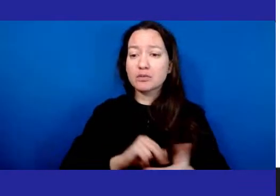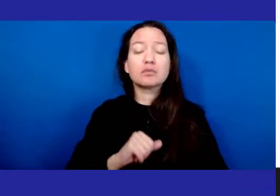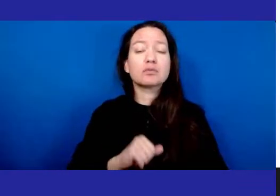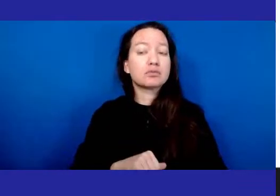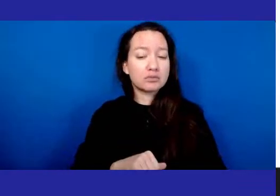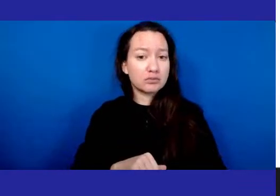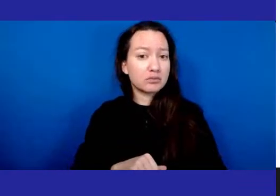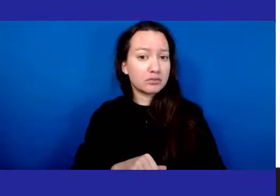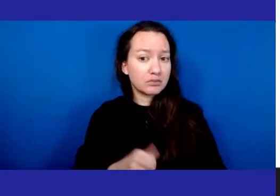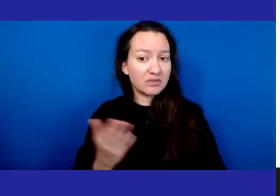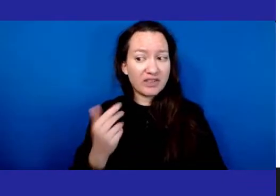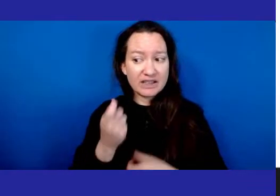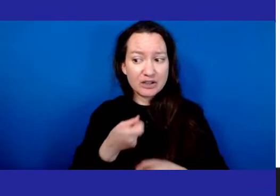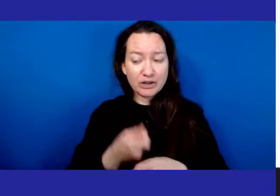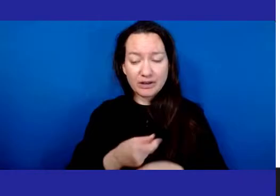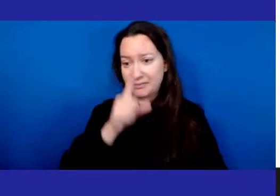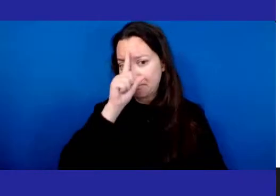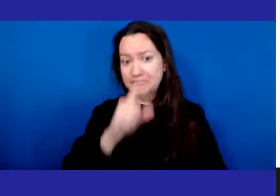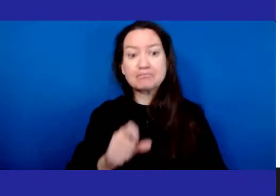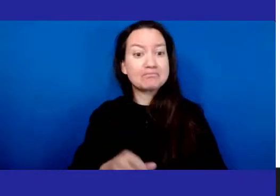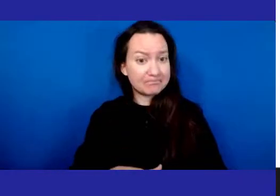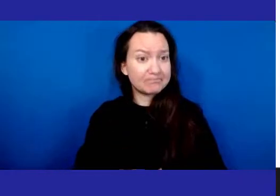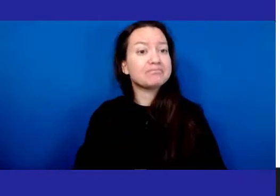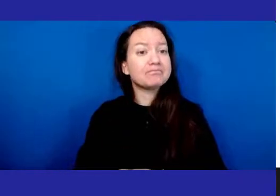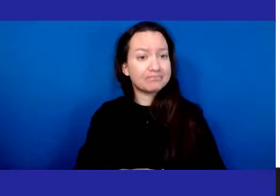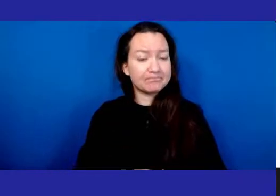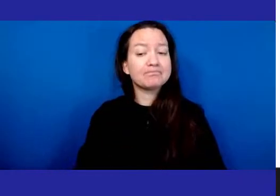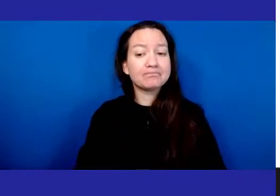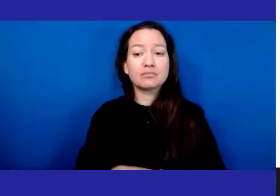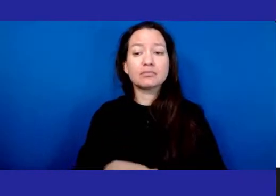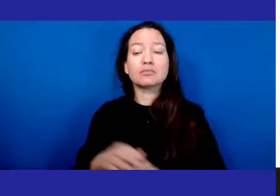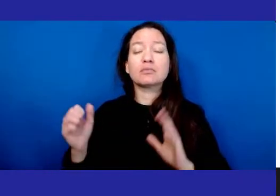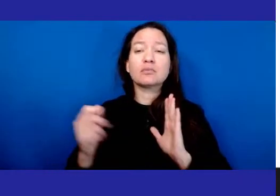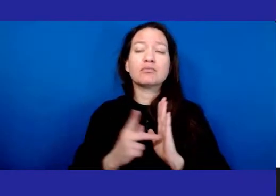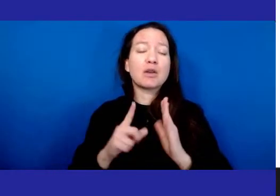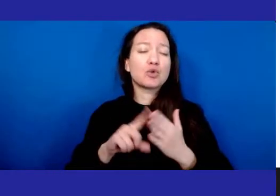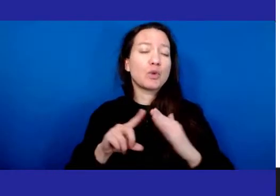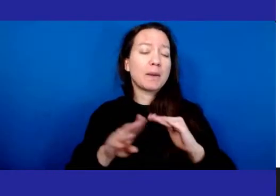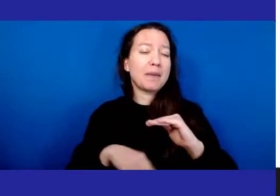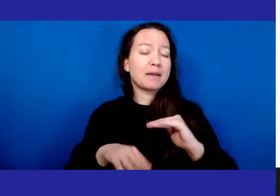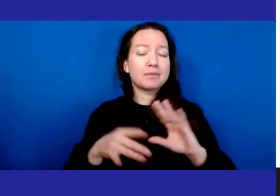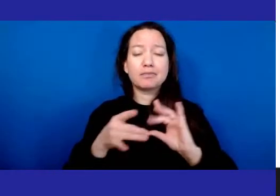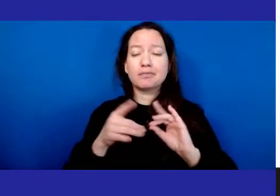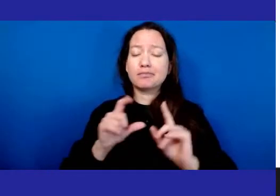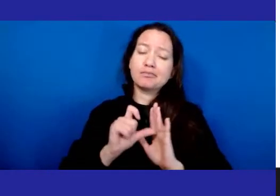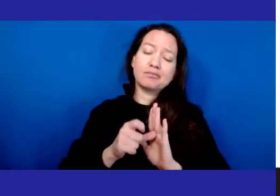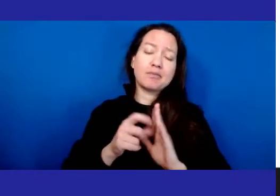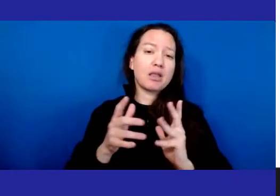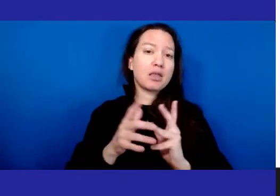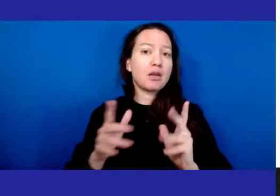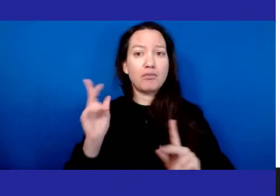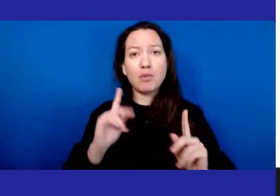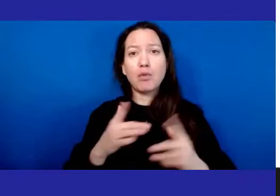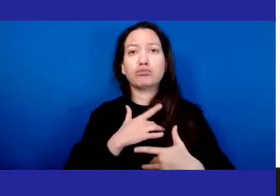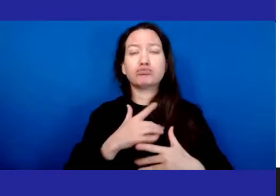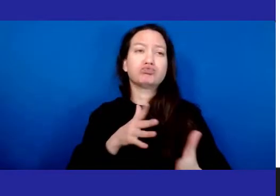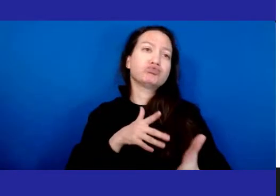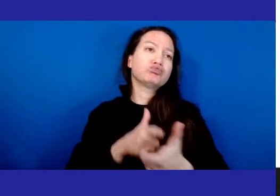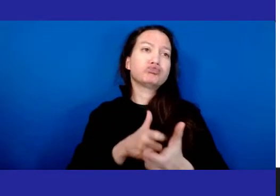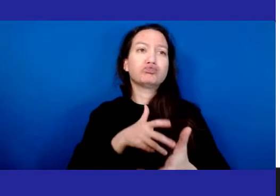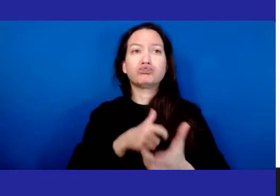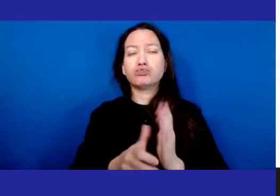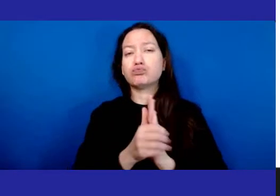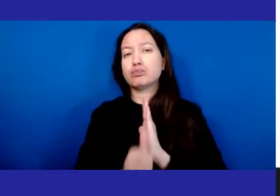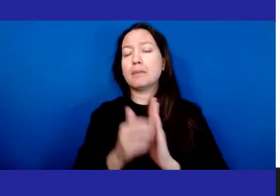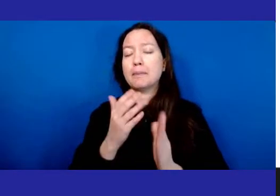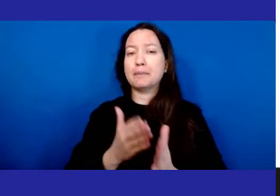years that is, and you know, back to the basics speaks a lot, because when people are often updating their skills, they're not